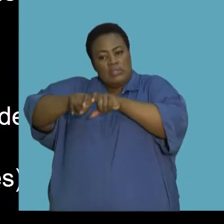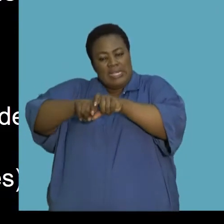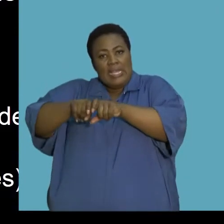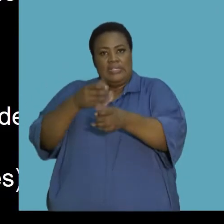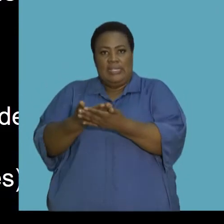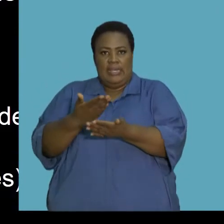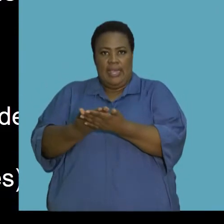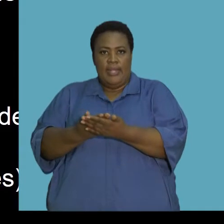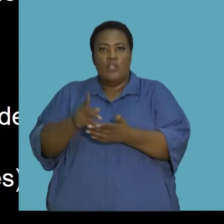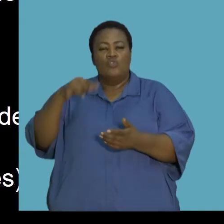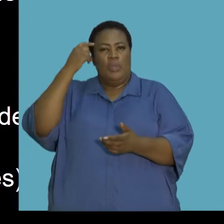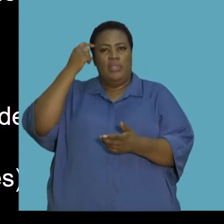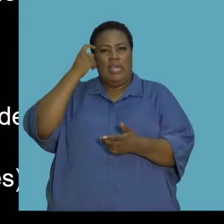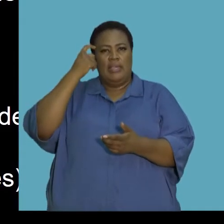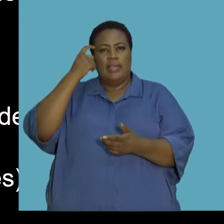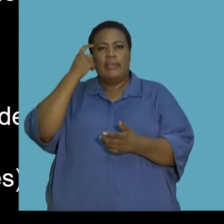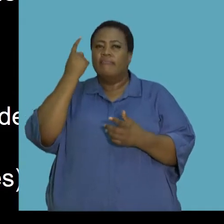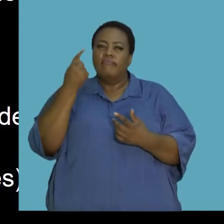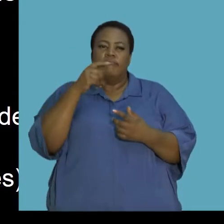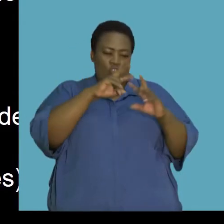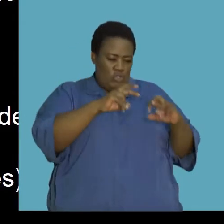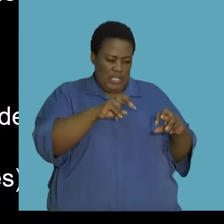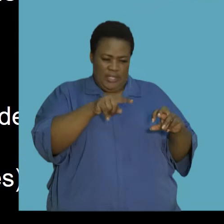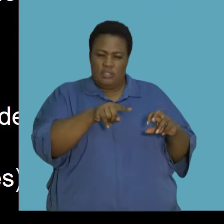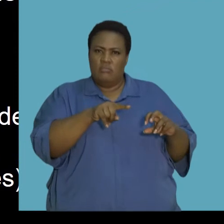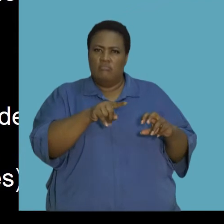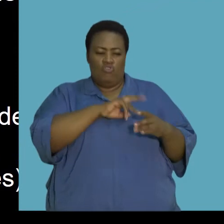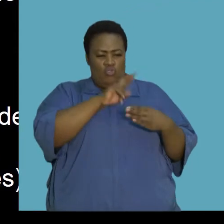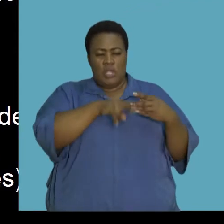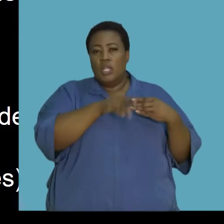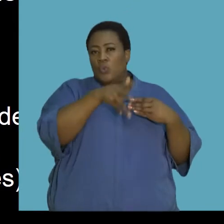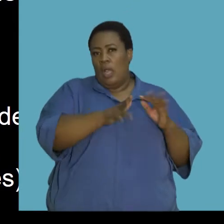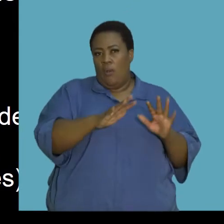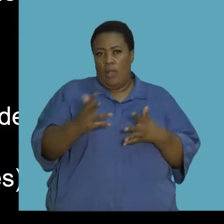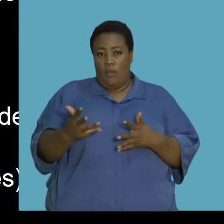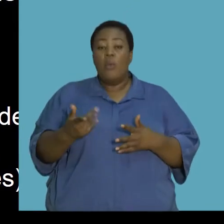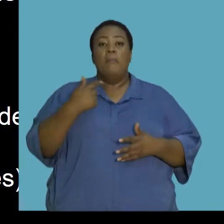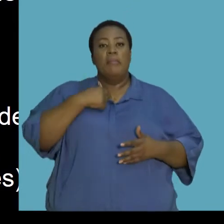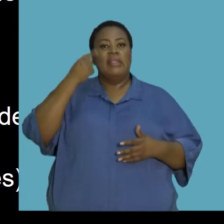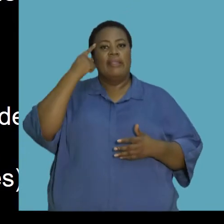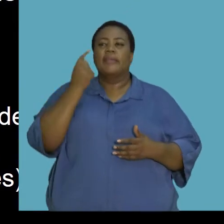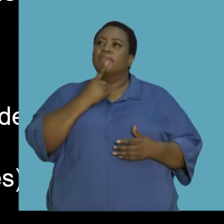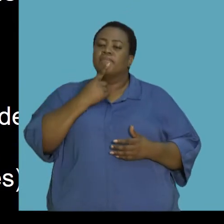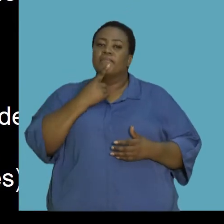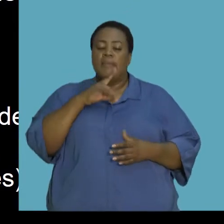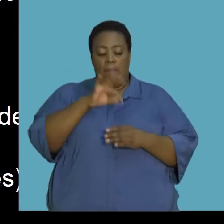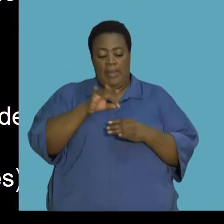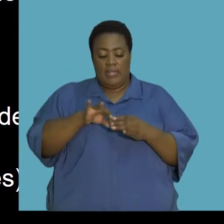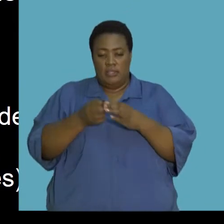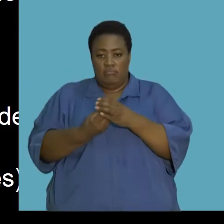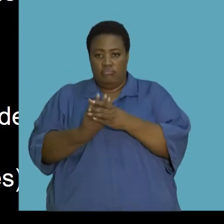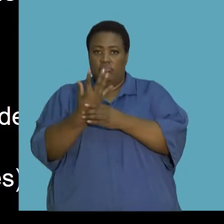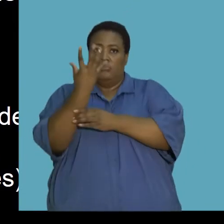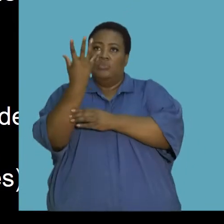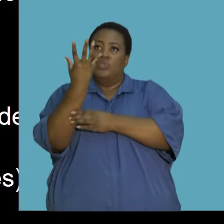predicts will be the outcome of the study. So, my prediction is that plants will grow